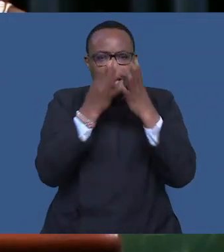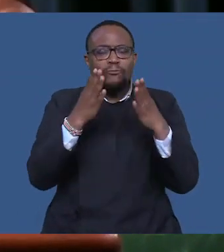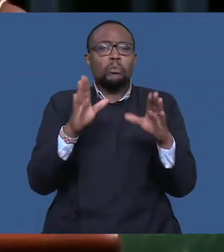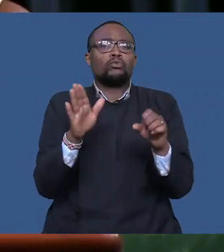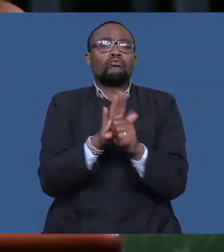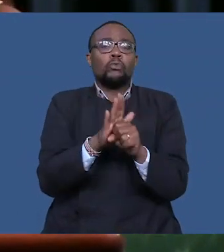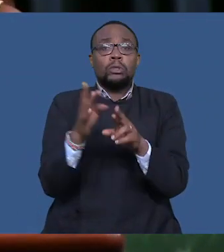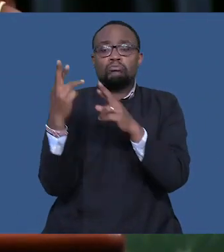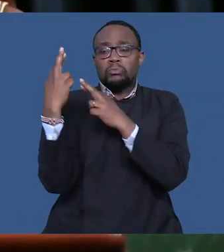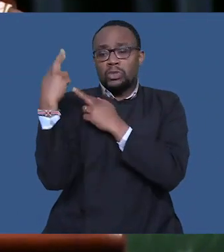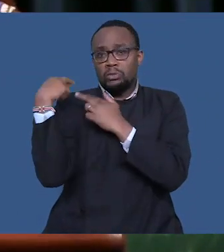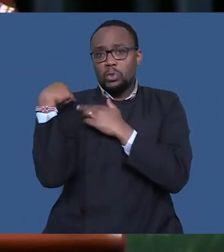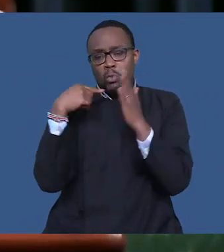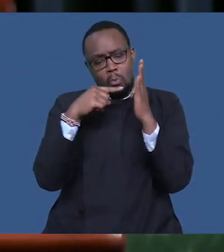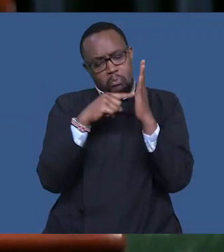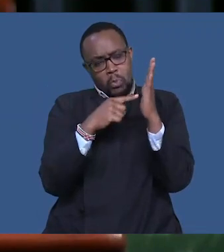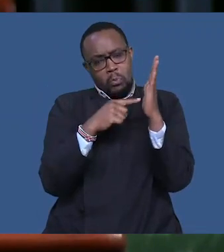of what the responsibility that